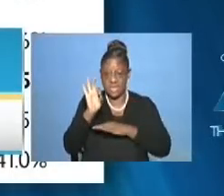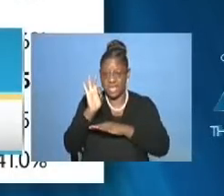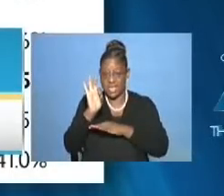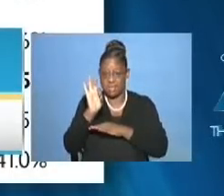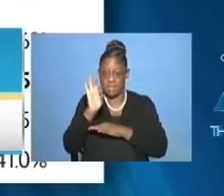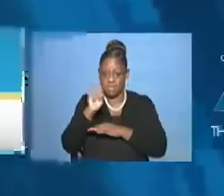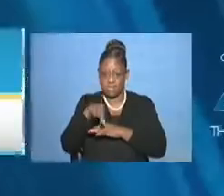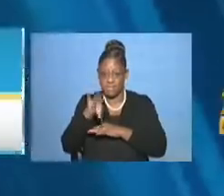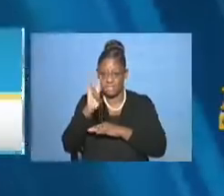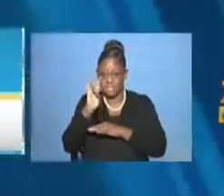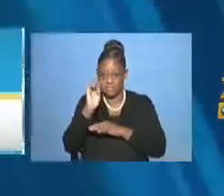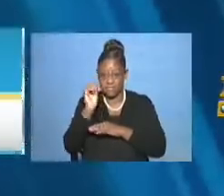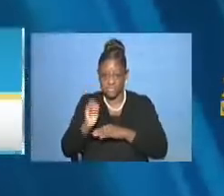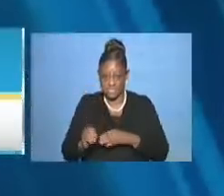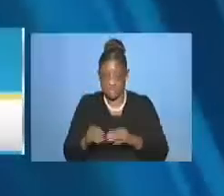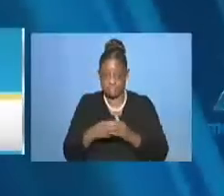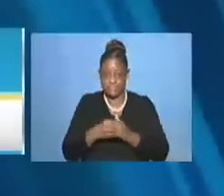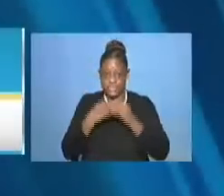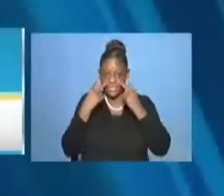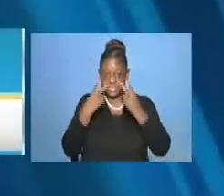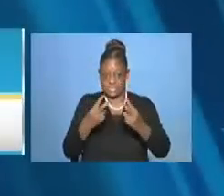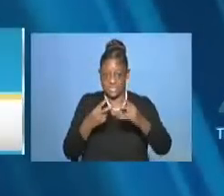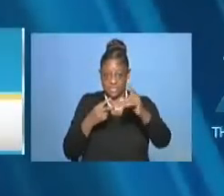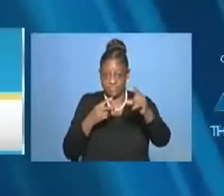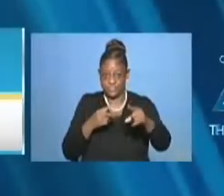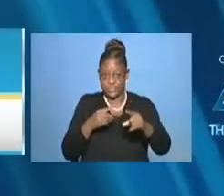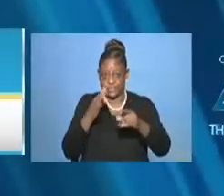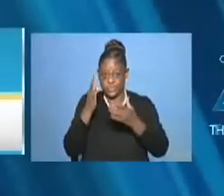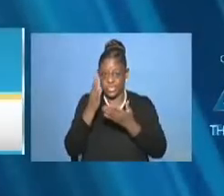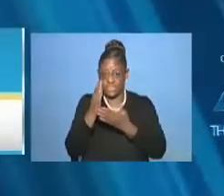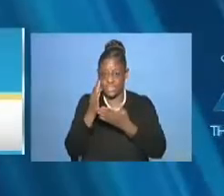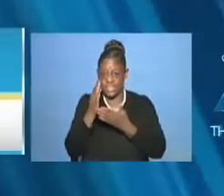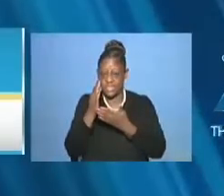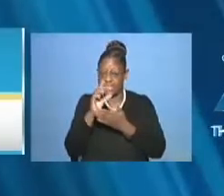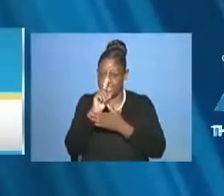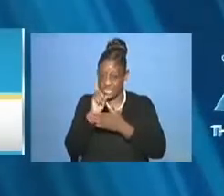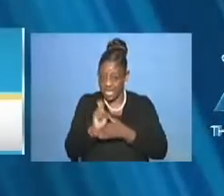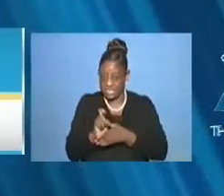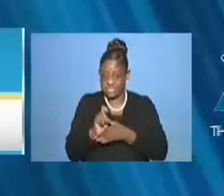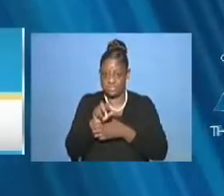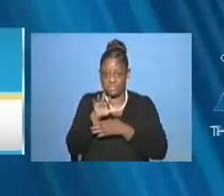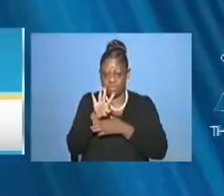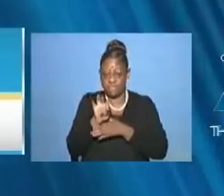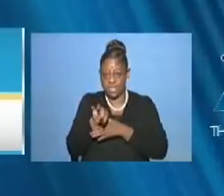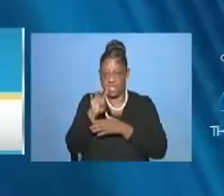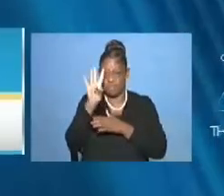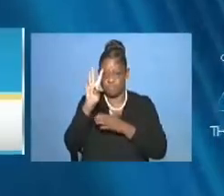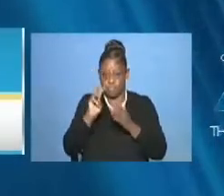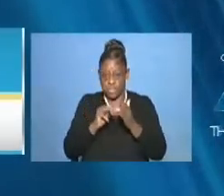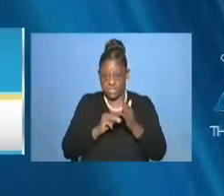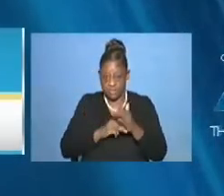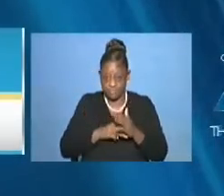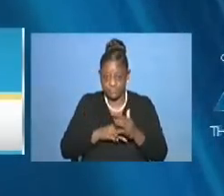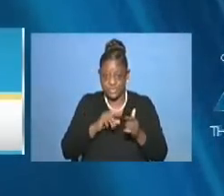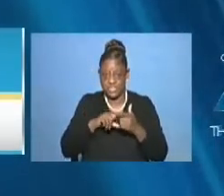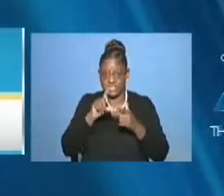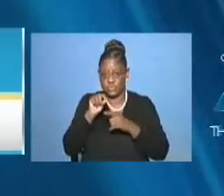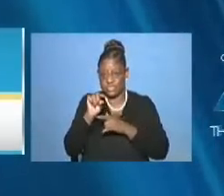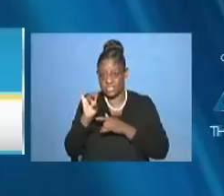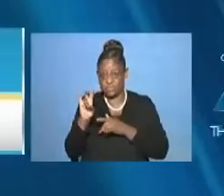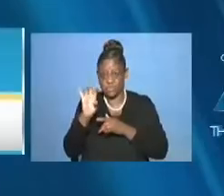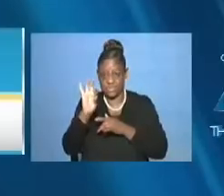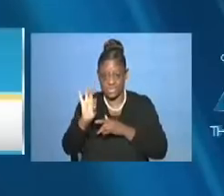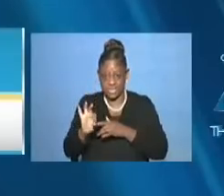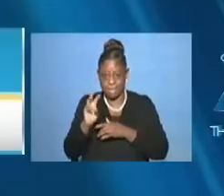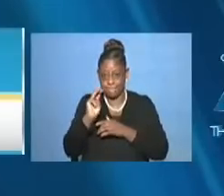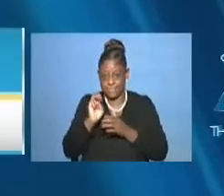9.7%. Here's the key improvements in tax revenue. Value-added tax at $35.4 million, $26.9